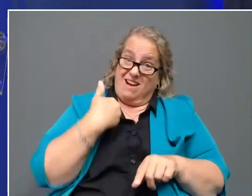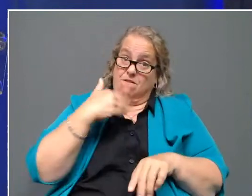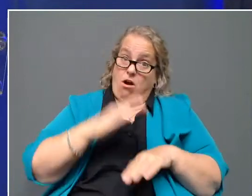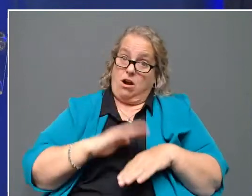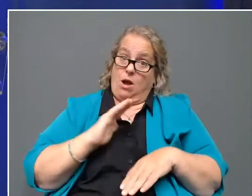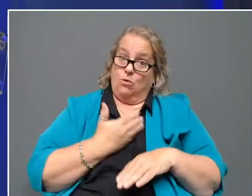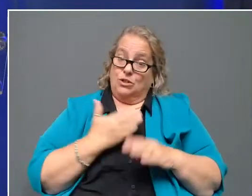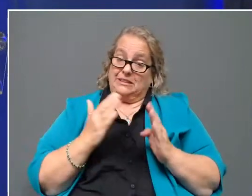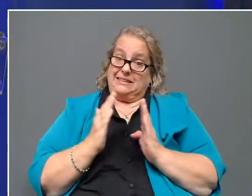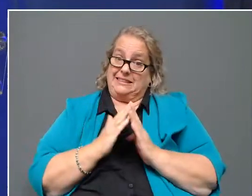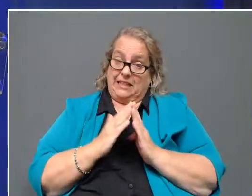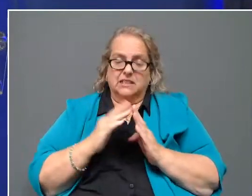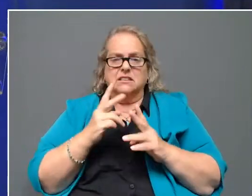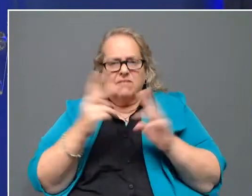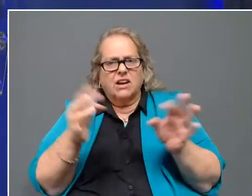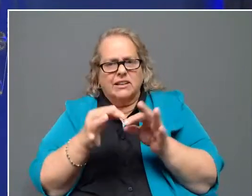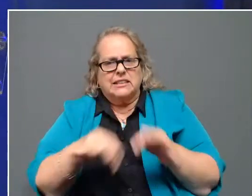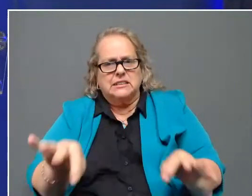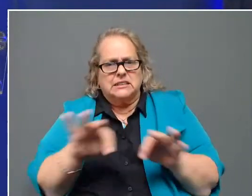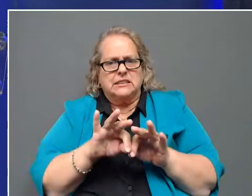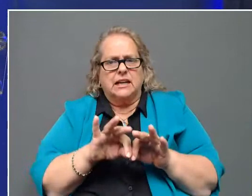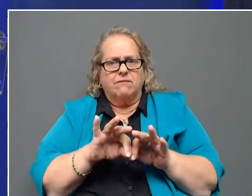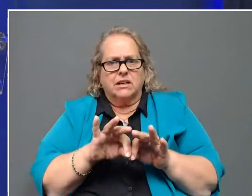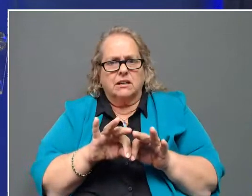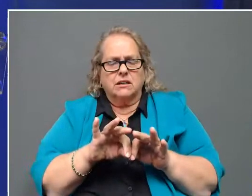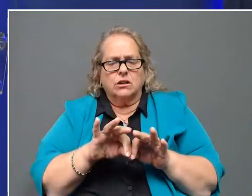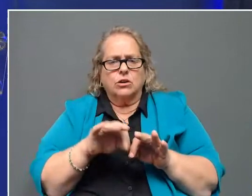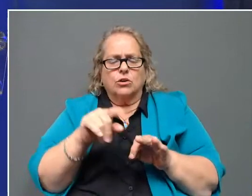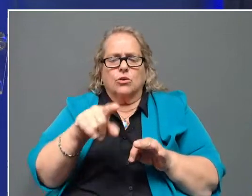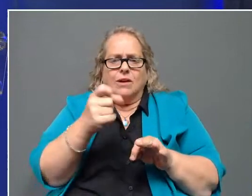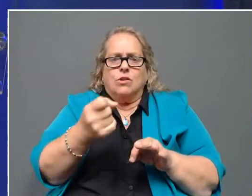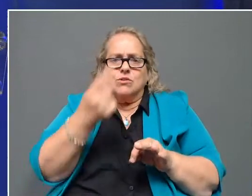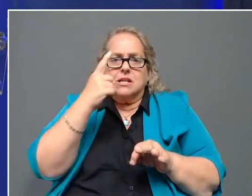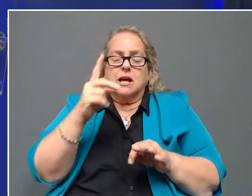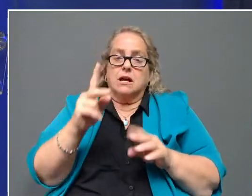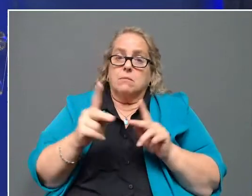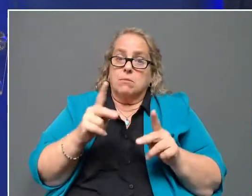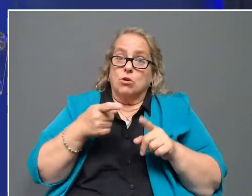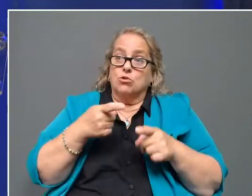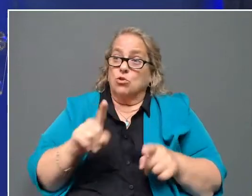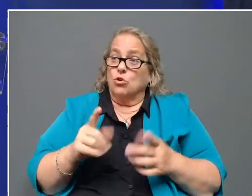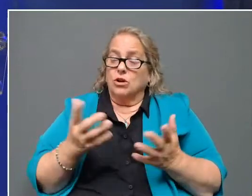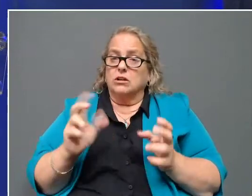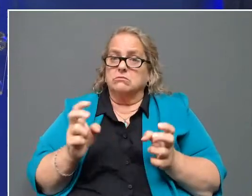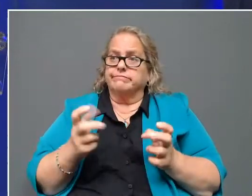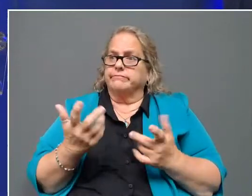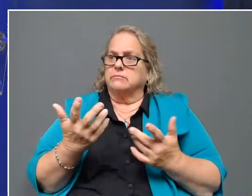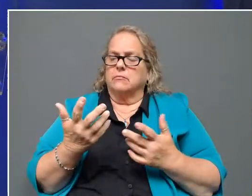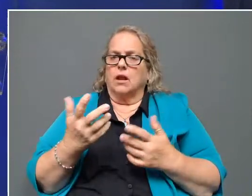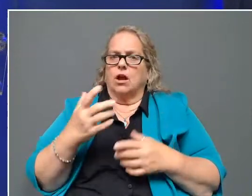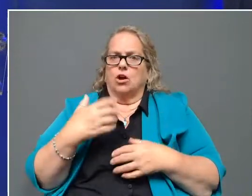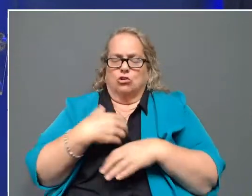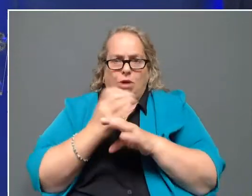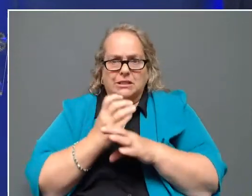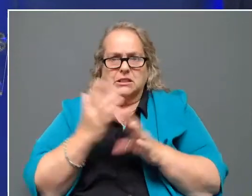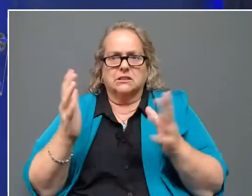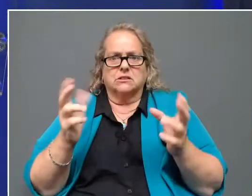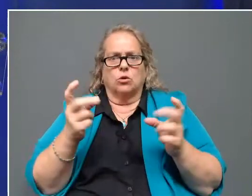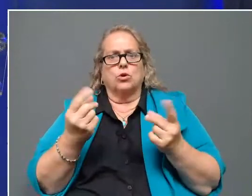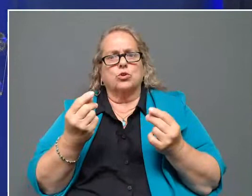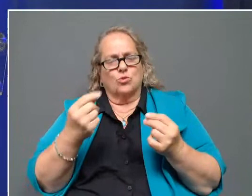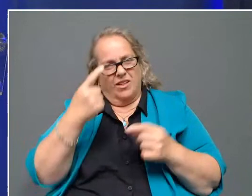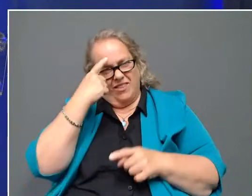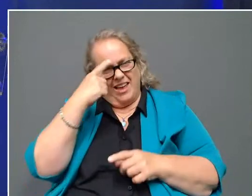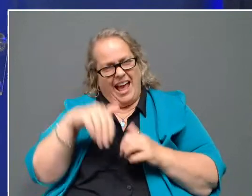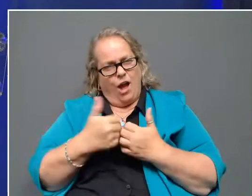significant. And you know, you get the measure of people during crises. And think about how you all stepped up during the pandemic